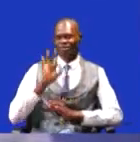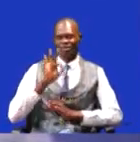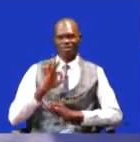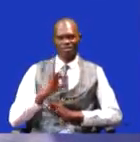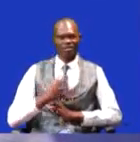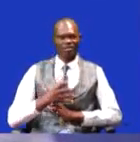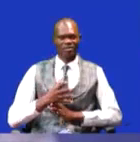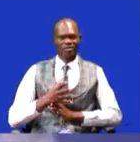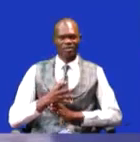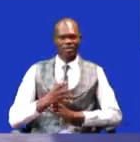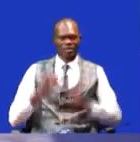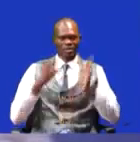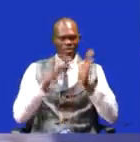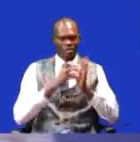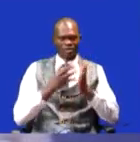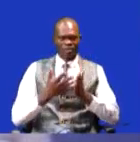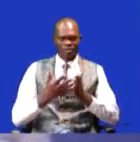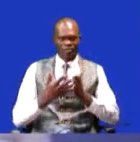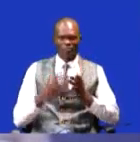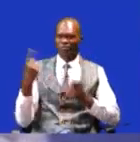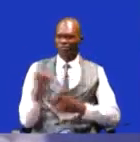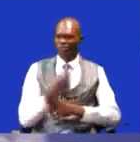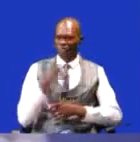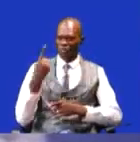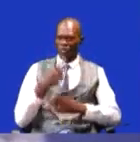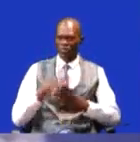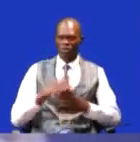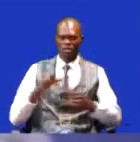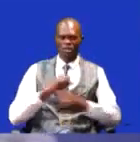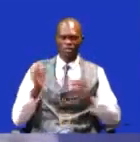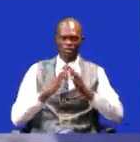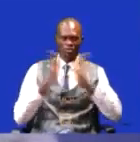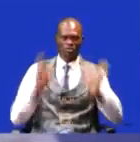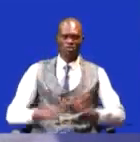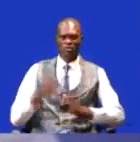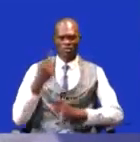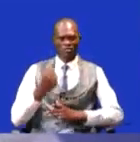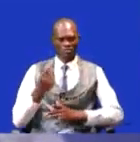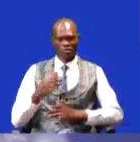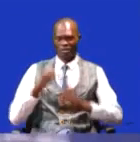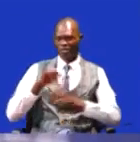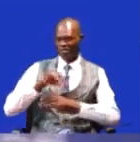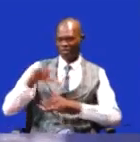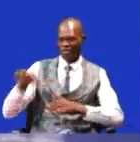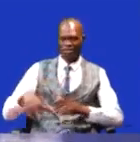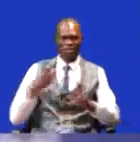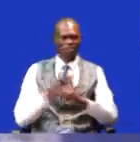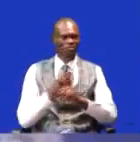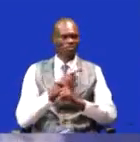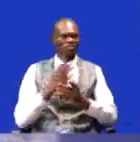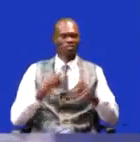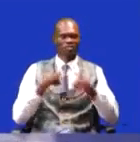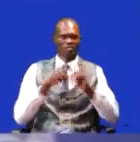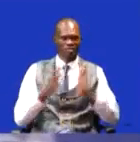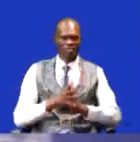303 complaints were to do with misappropriation of public funds in the counties. There were